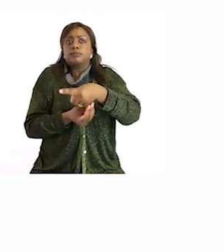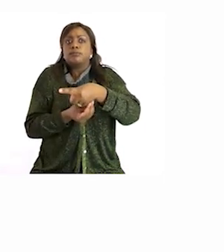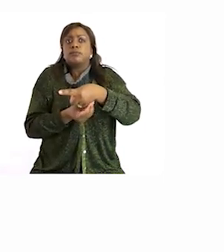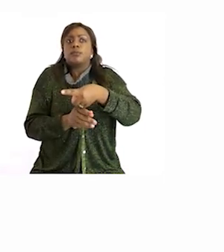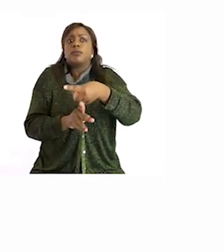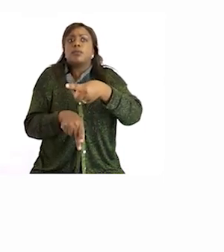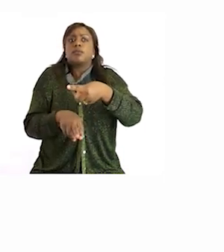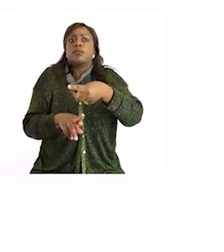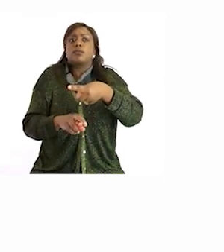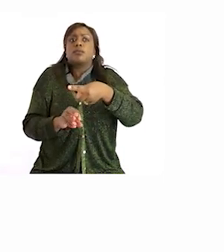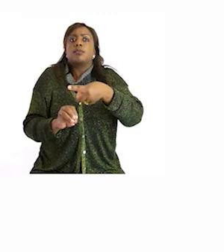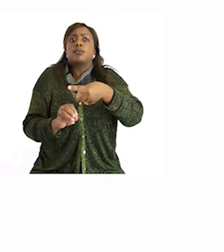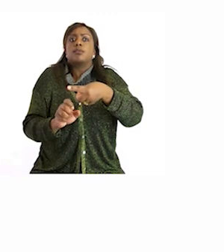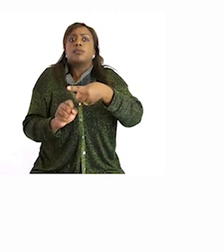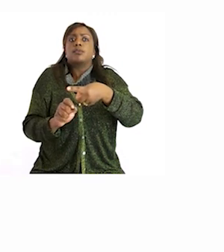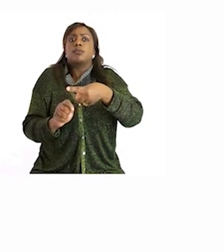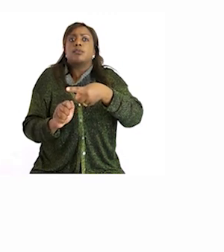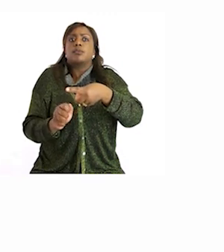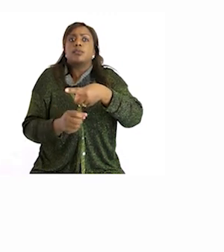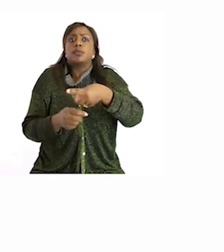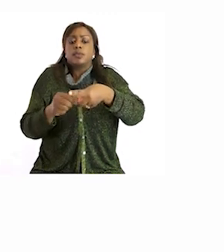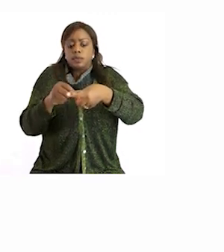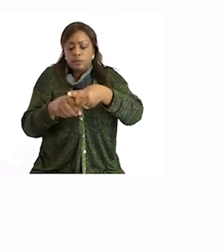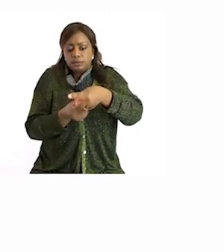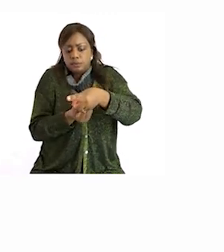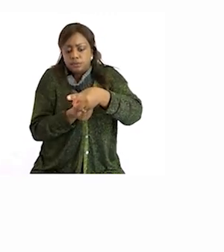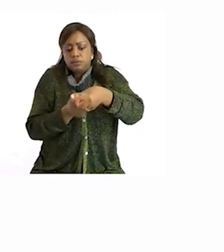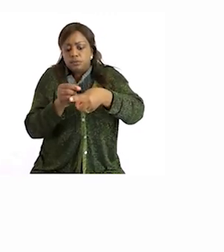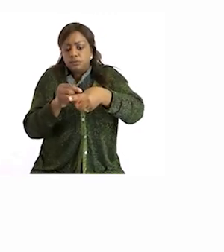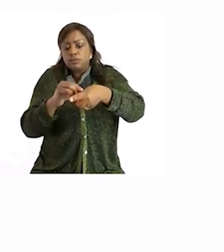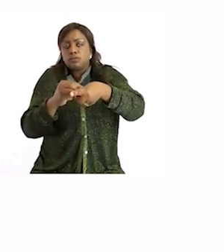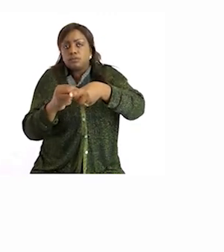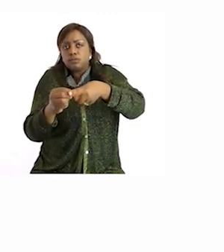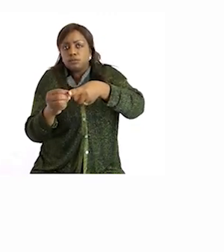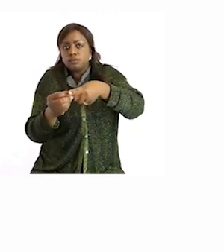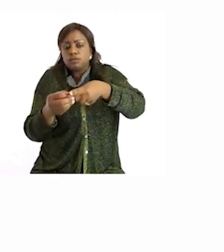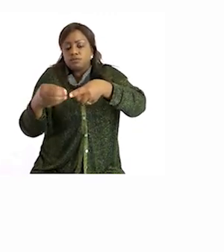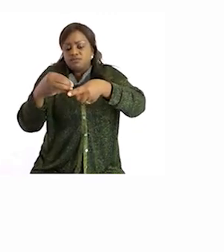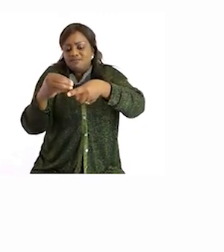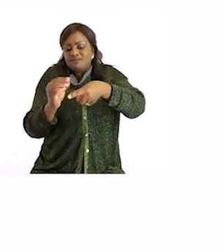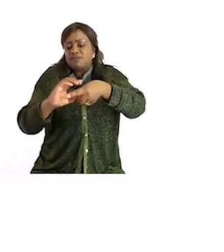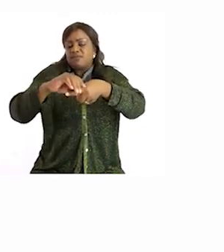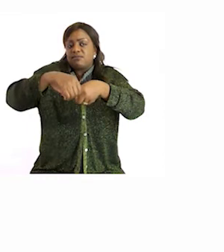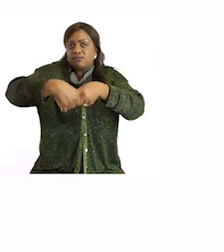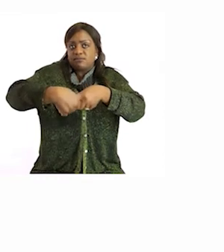And from the prostate gland, we have the urethra, which is housed by the